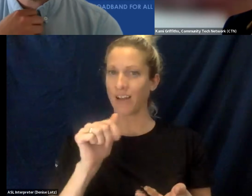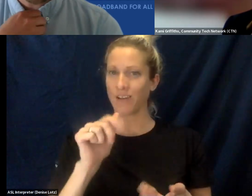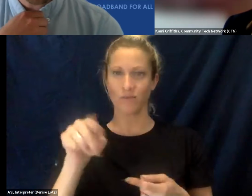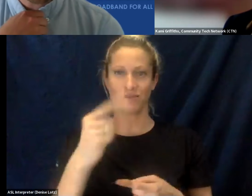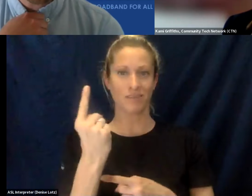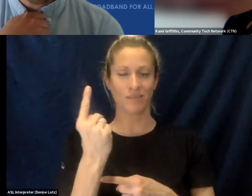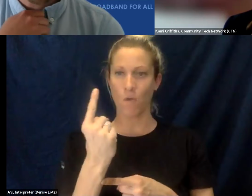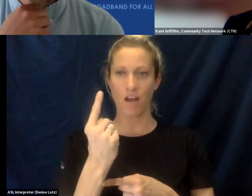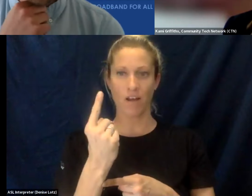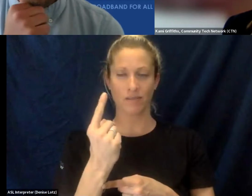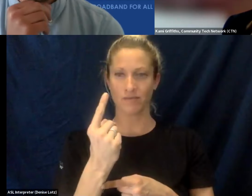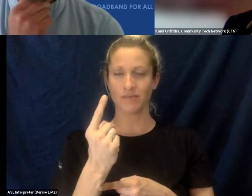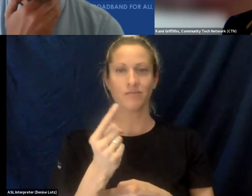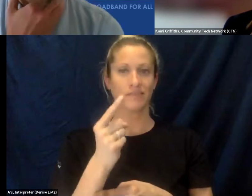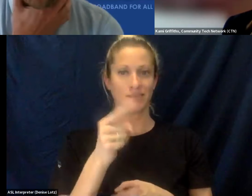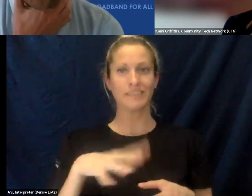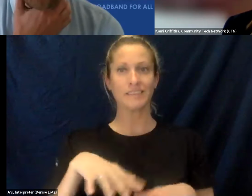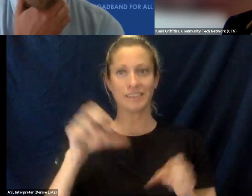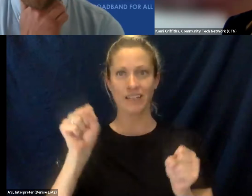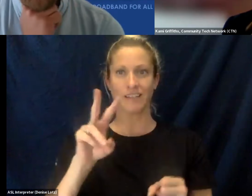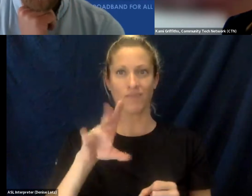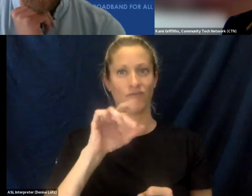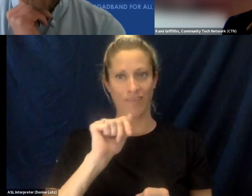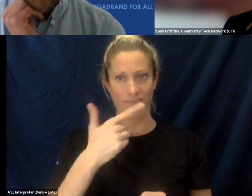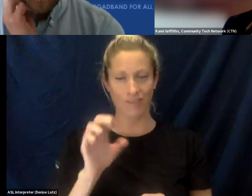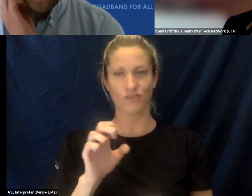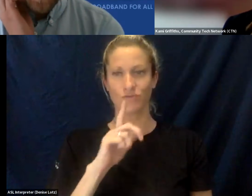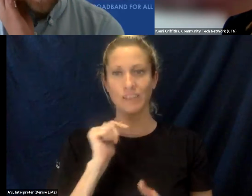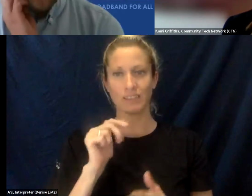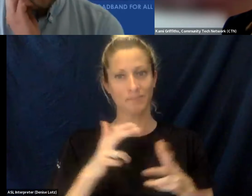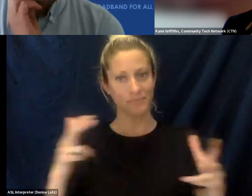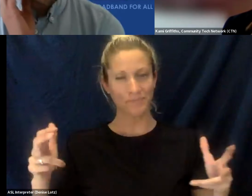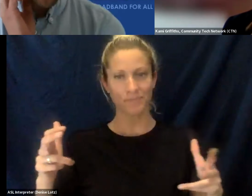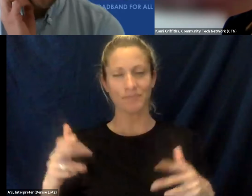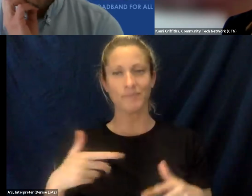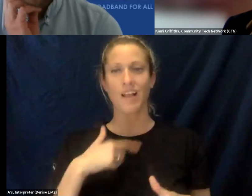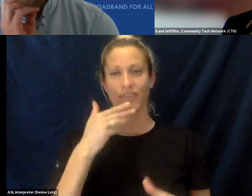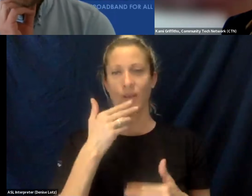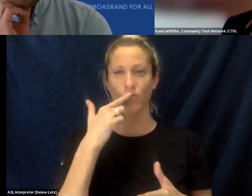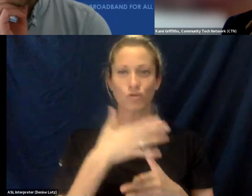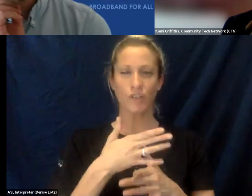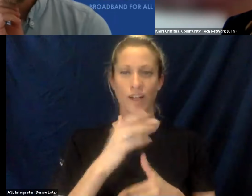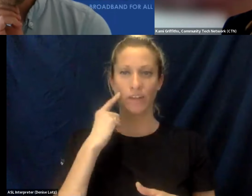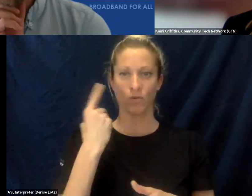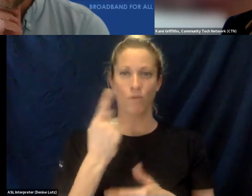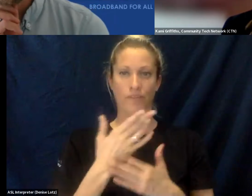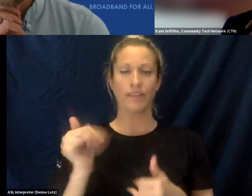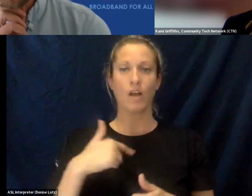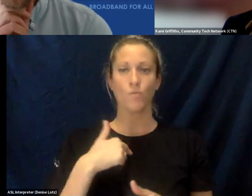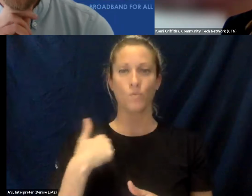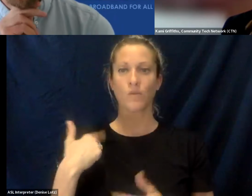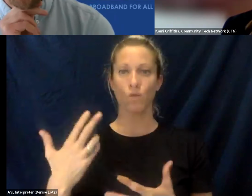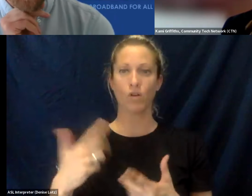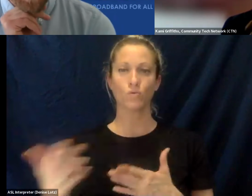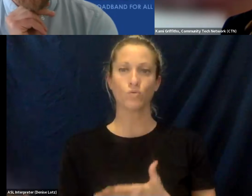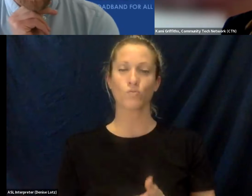This is a village. And so I really appreciate all you're doing and all you're sharing. And I think one of the things that eventually we'll want to bring